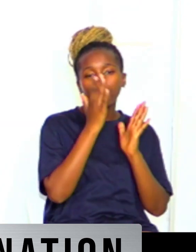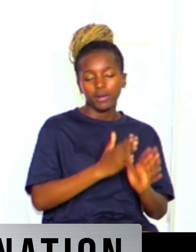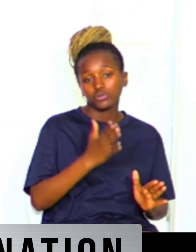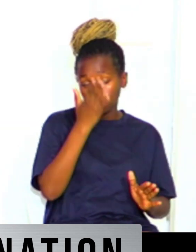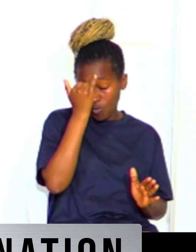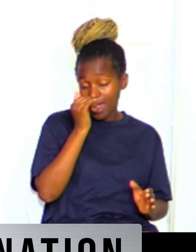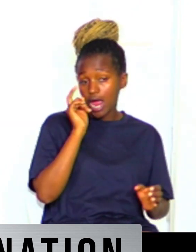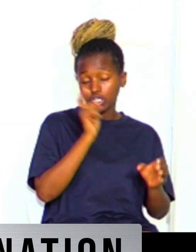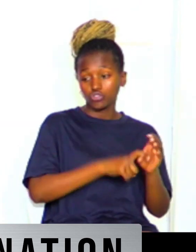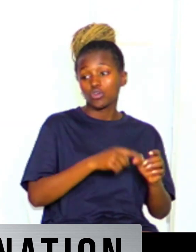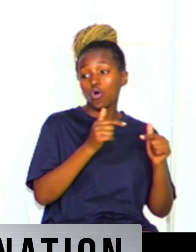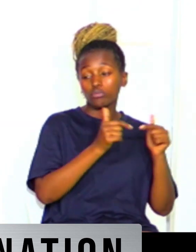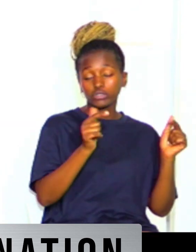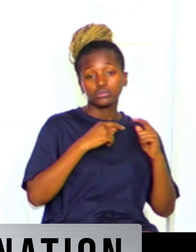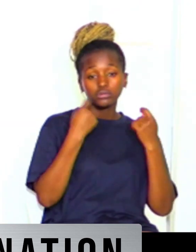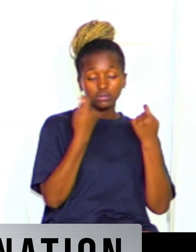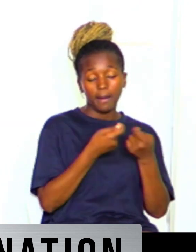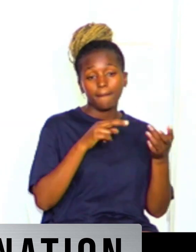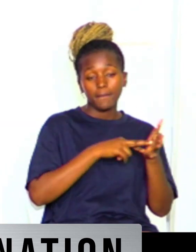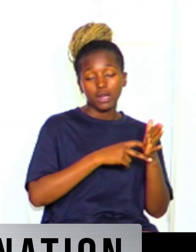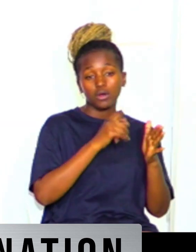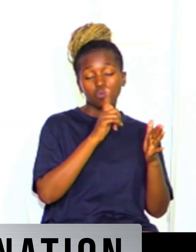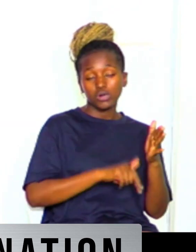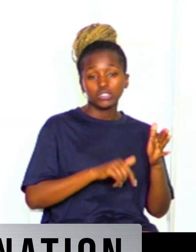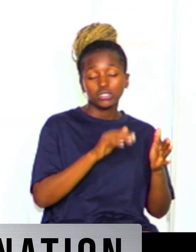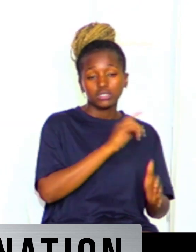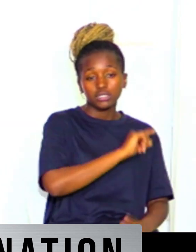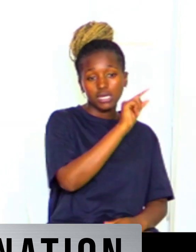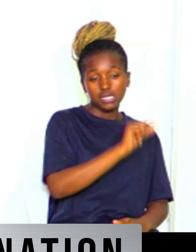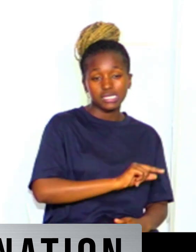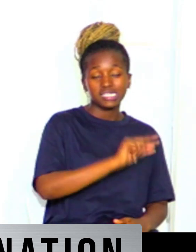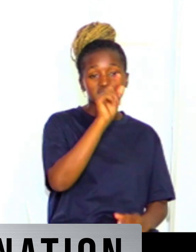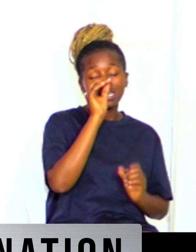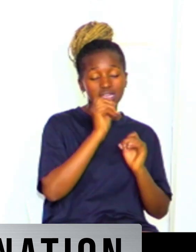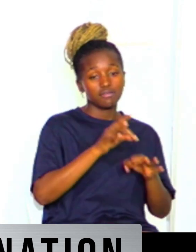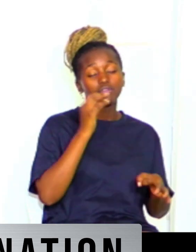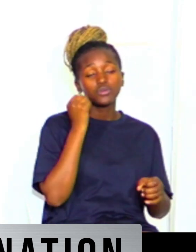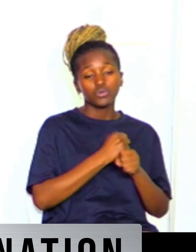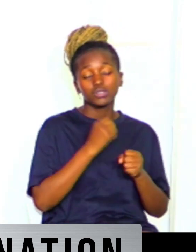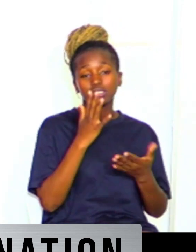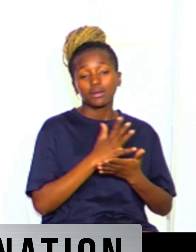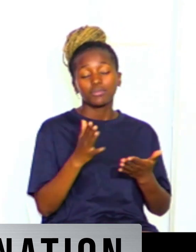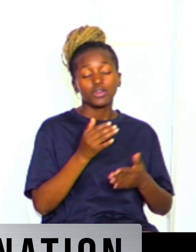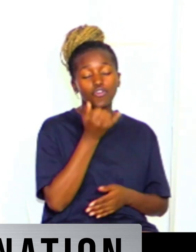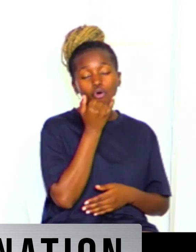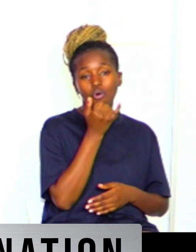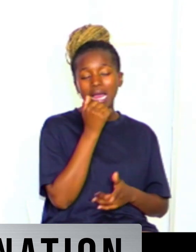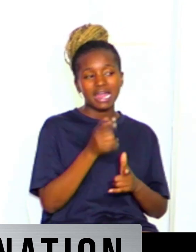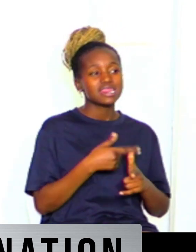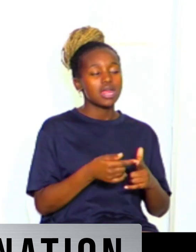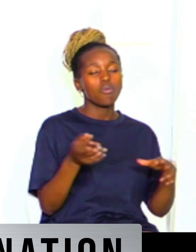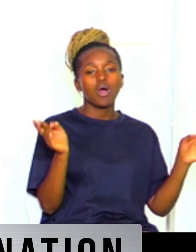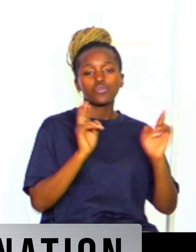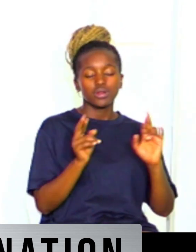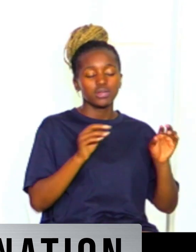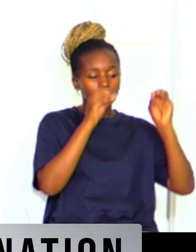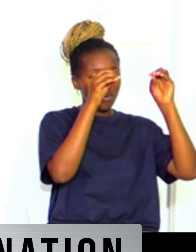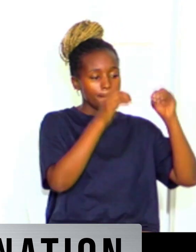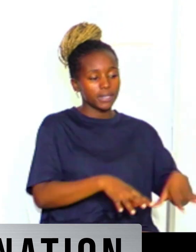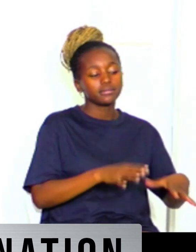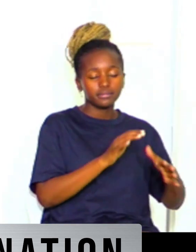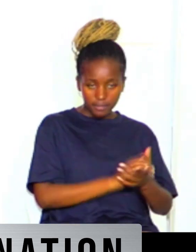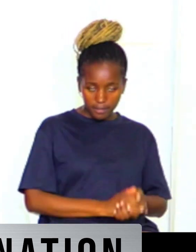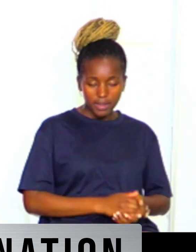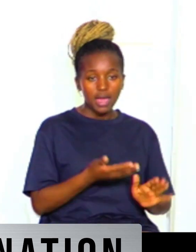You see? Yes. The Gen Z, it means that they are not united. Makosa kidogo hivi wanakuachilia tu. Kumbuka watu wakisema that they will support